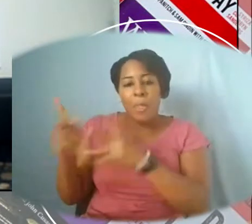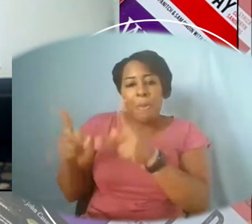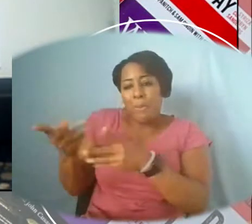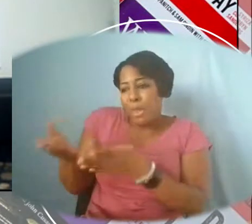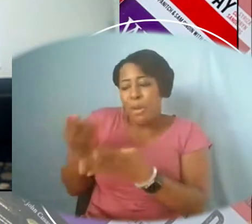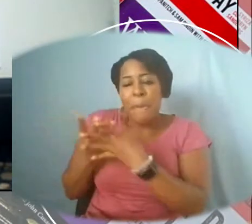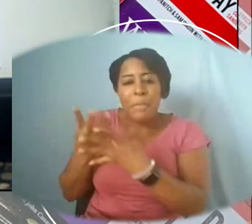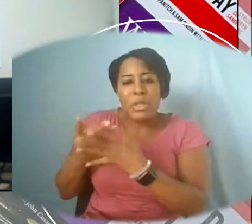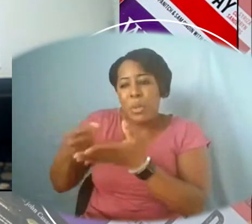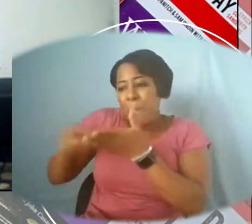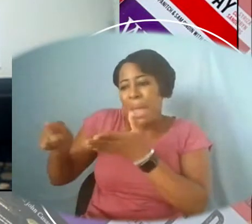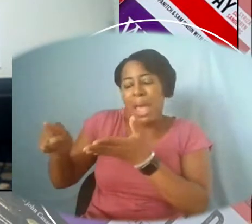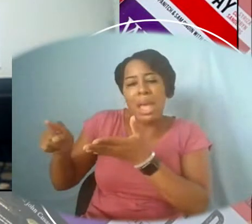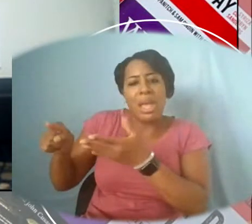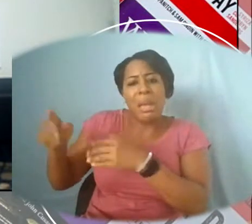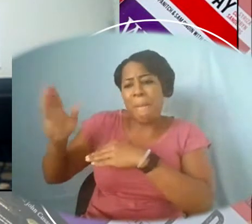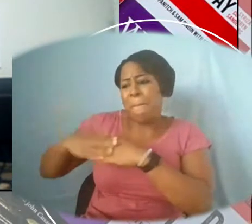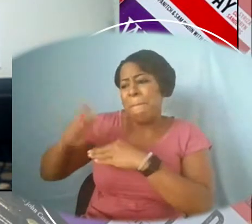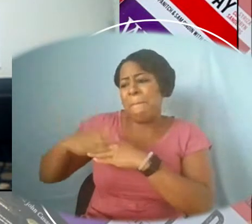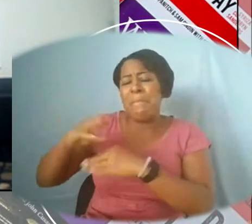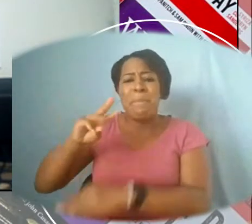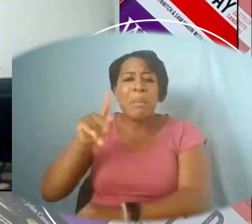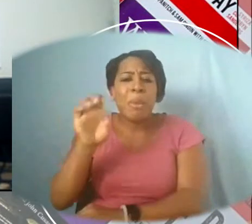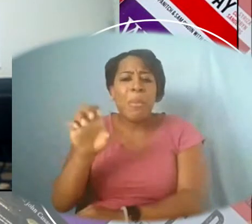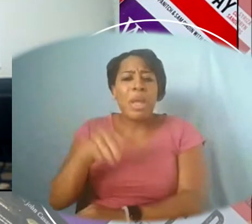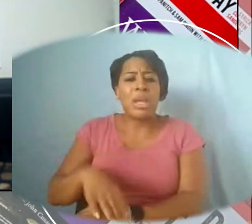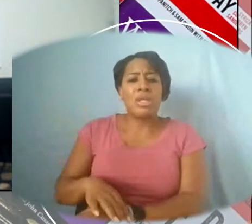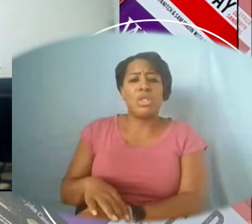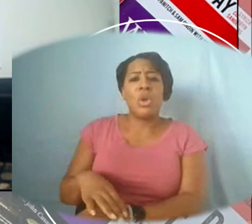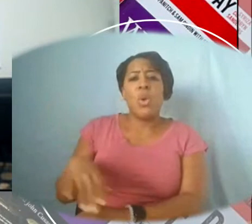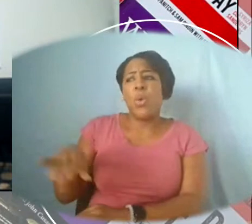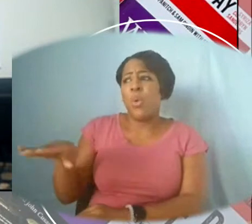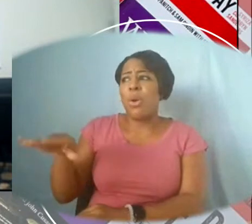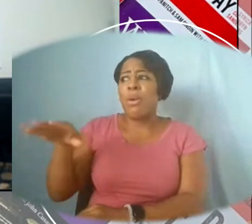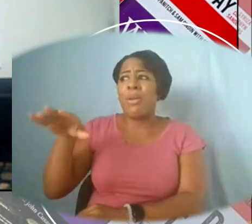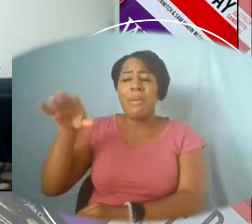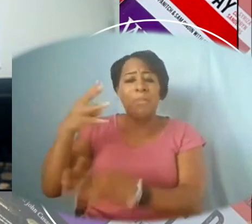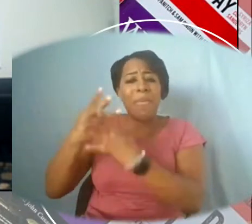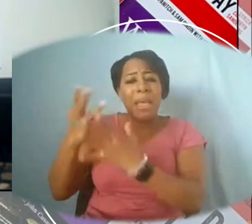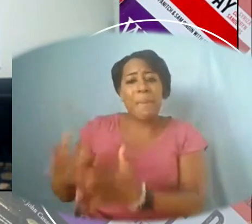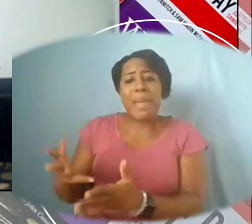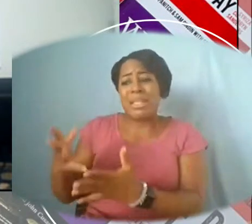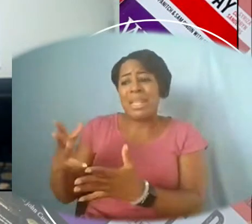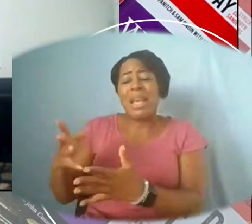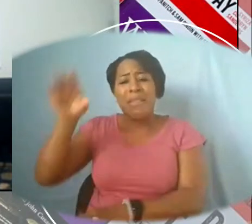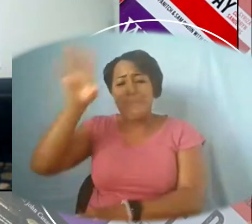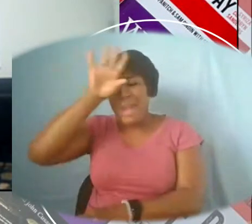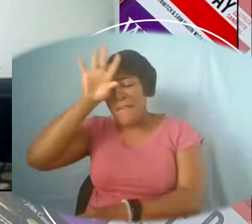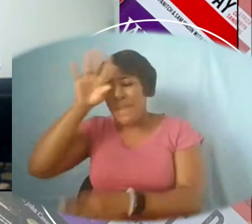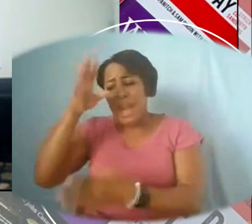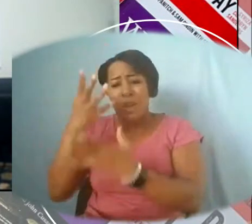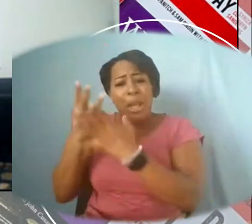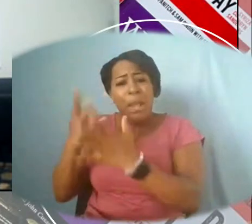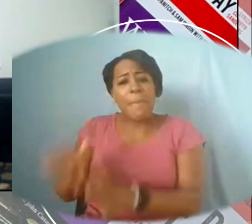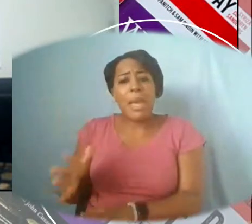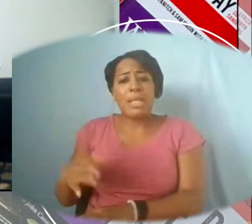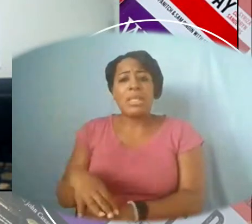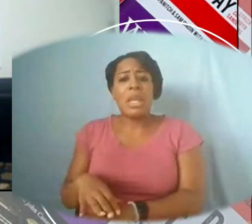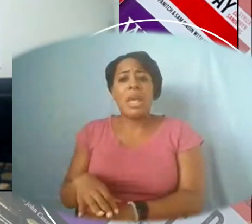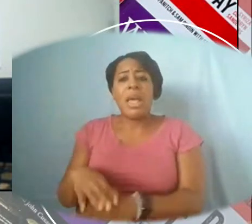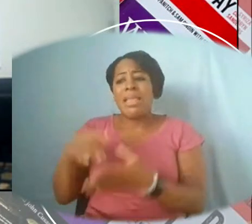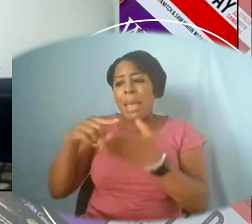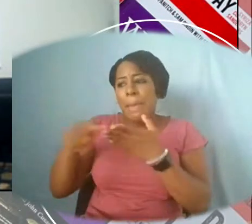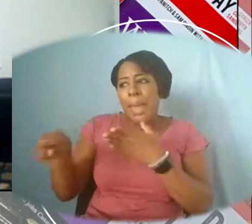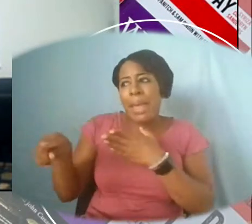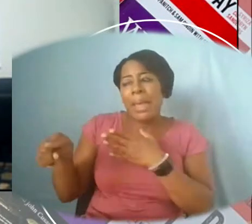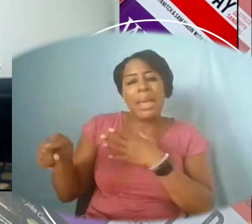firefighter inmates that fight fires for California, pay them like you pay at least minimum wage, and allow